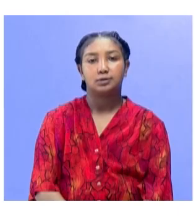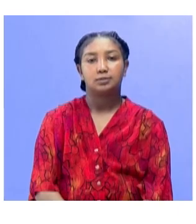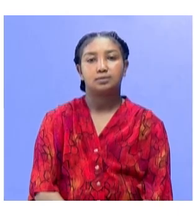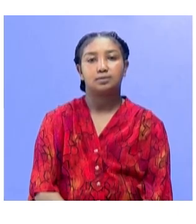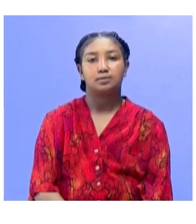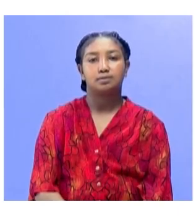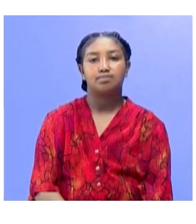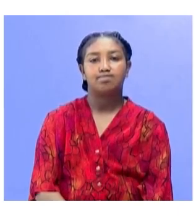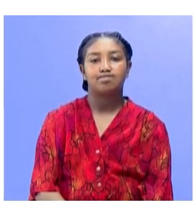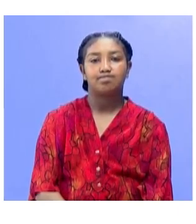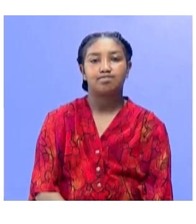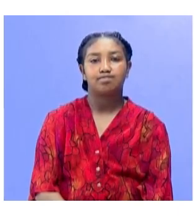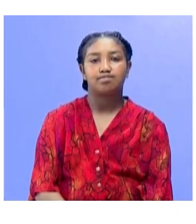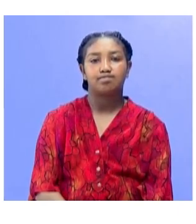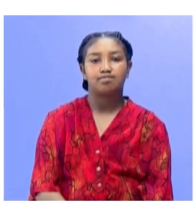the following